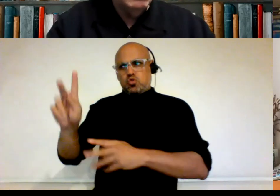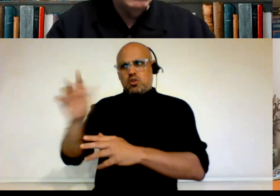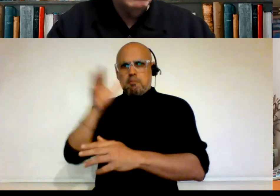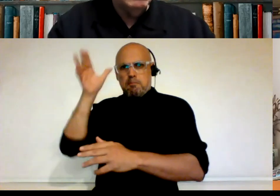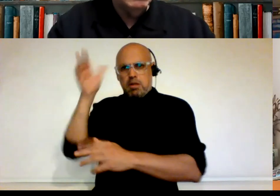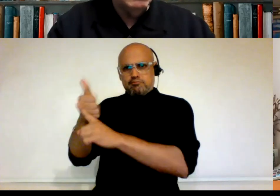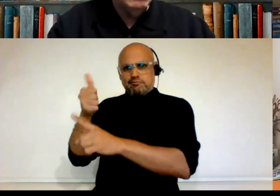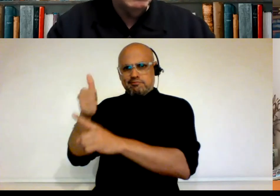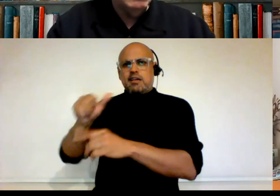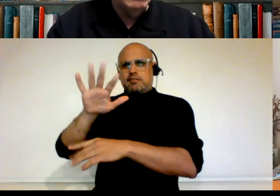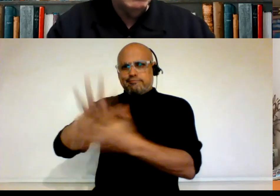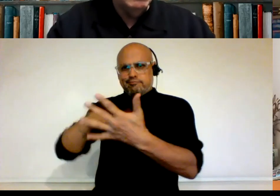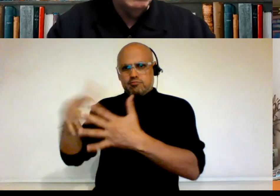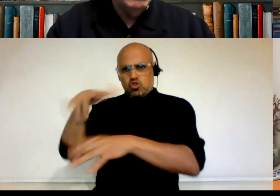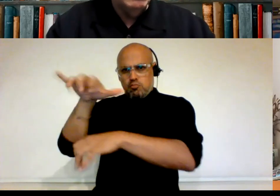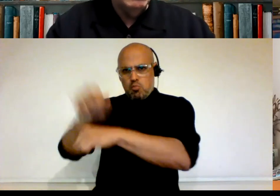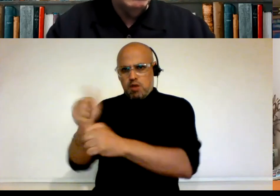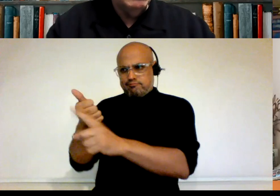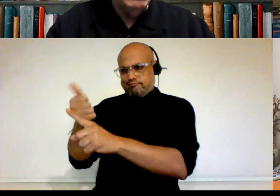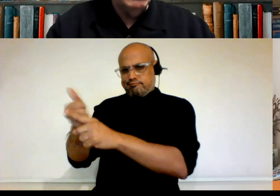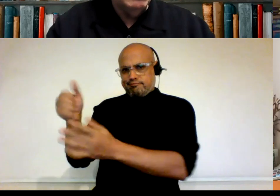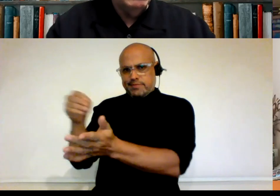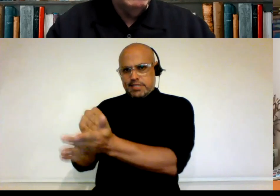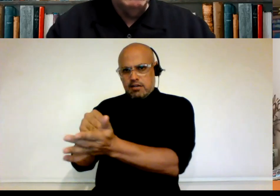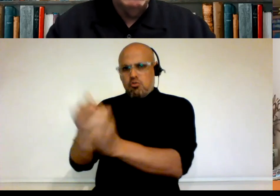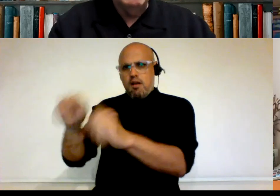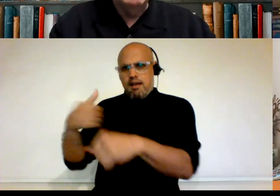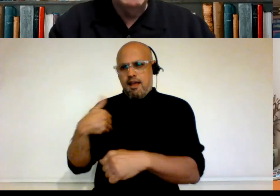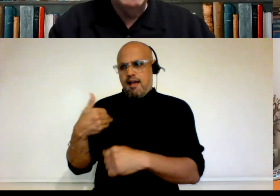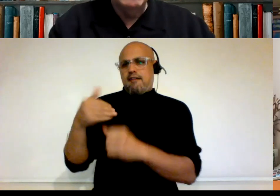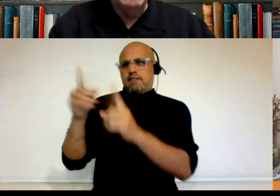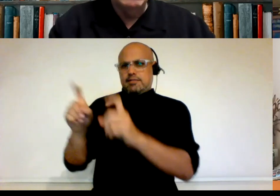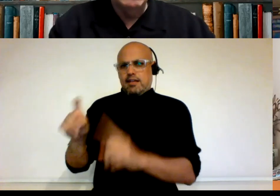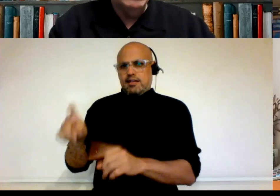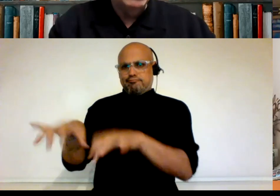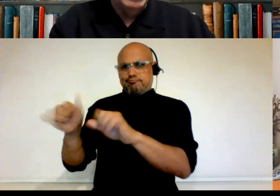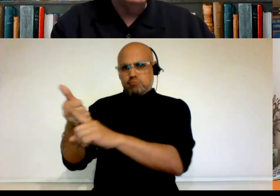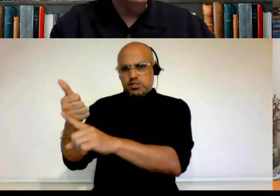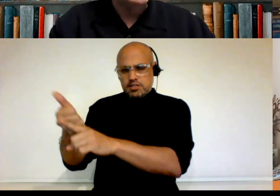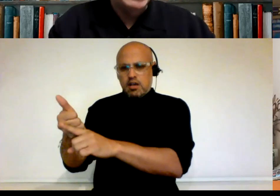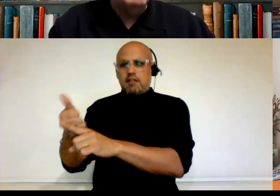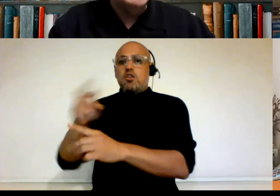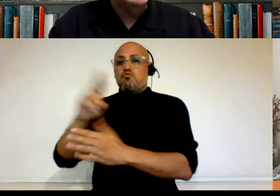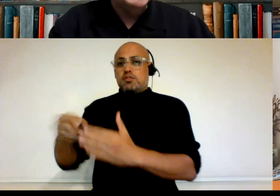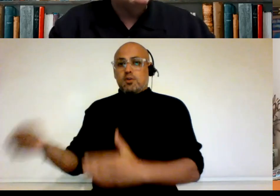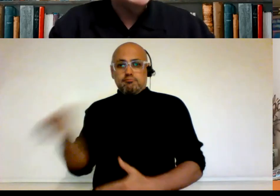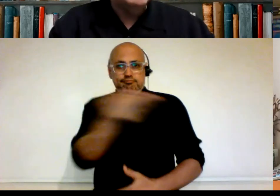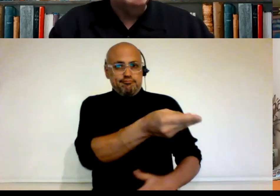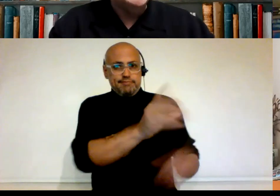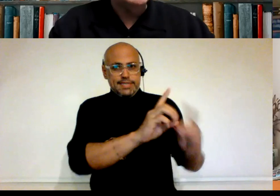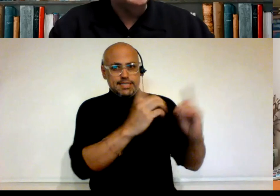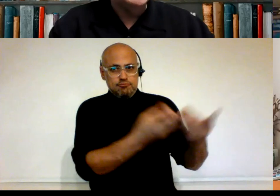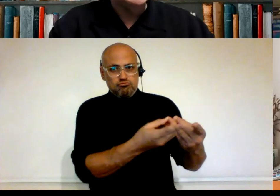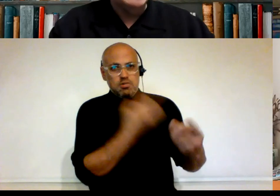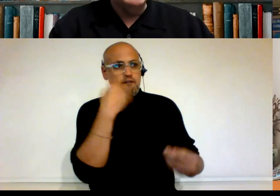with their own physician where they can actually have a COVID test taken. And the results could be provided to the district so that